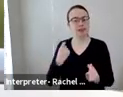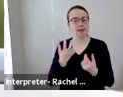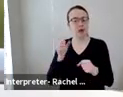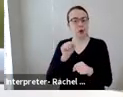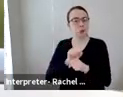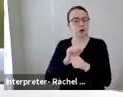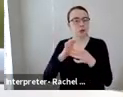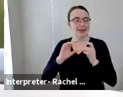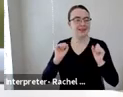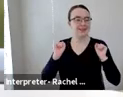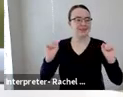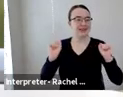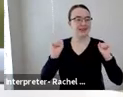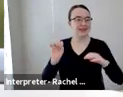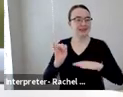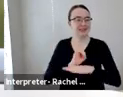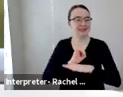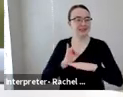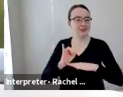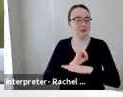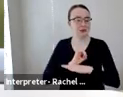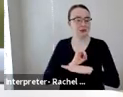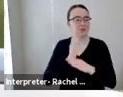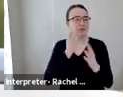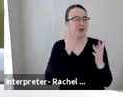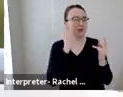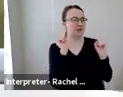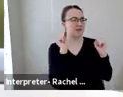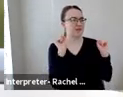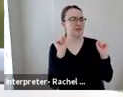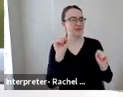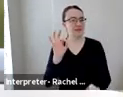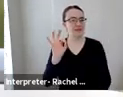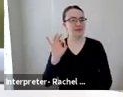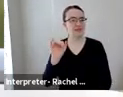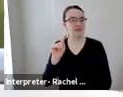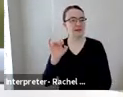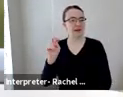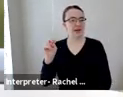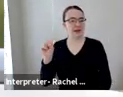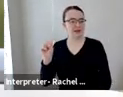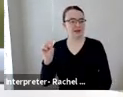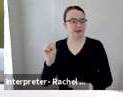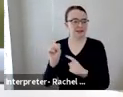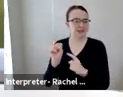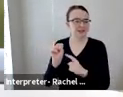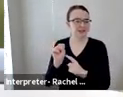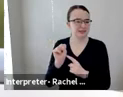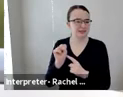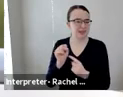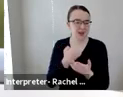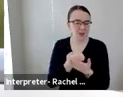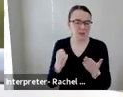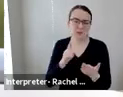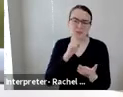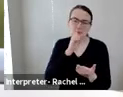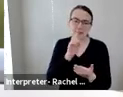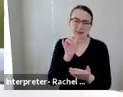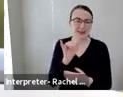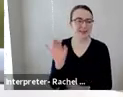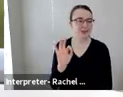fitness industry. And if you think about fitness products, they're furniture, right? They're part of your home if you do home